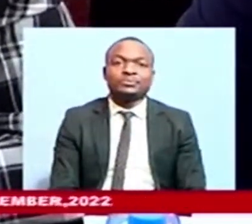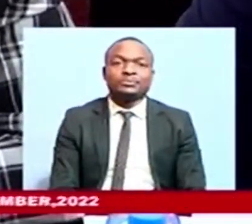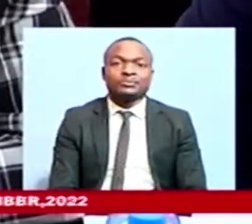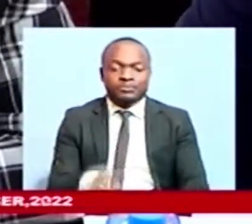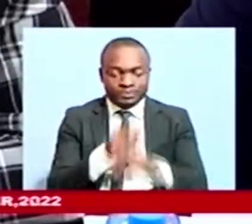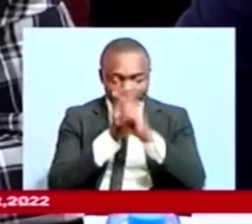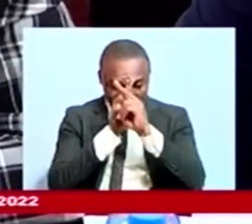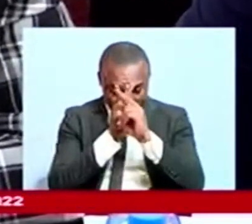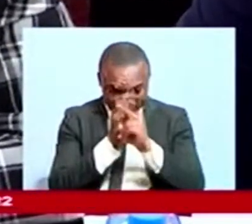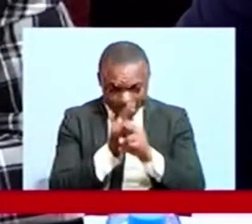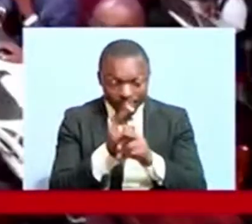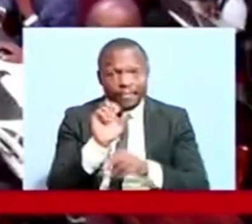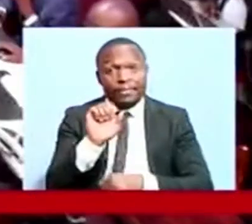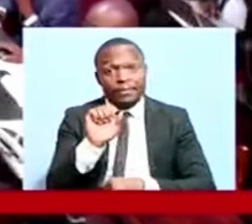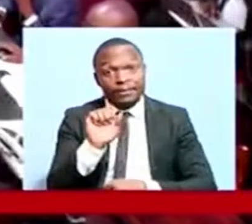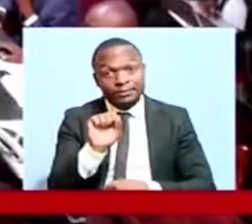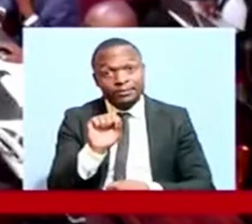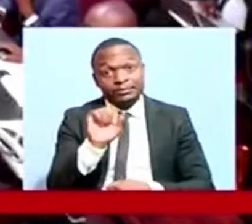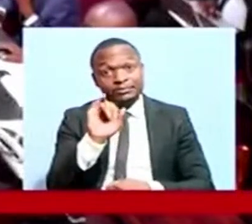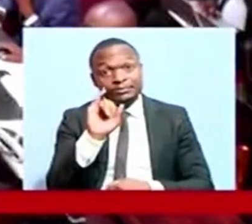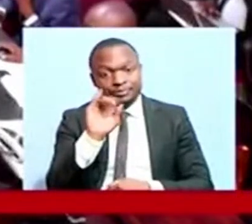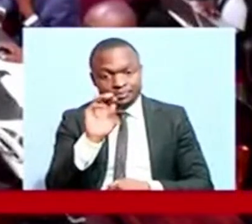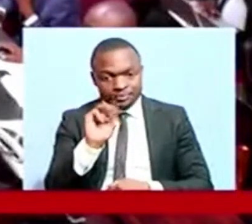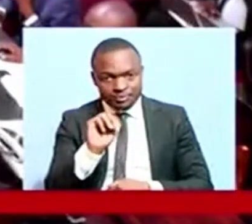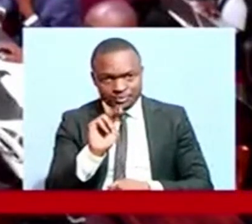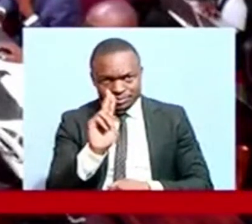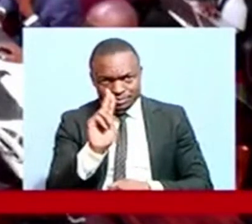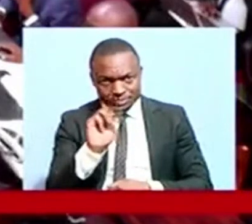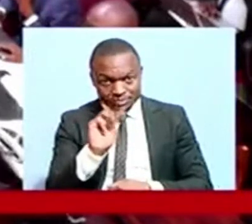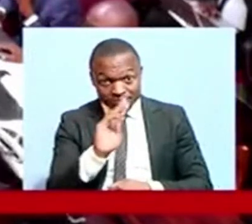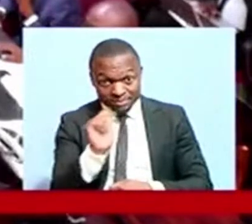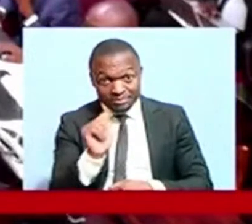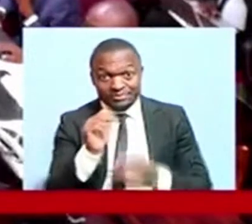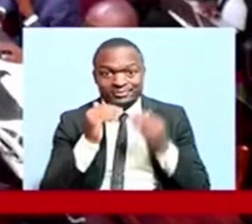Honorable member. Thank you very much, Chair.